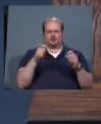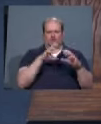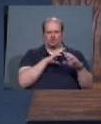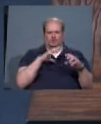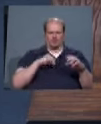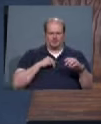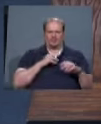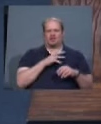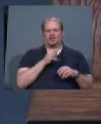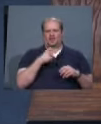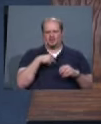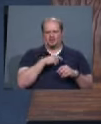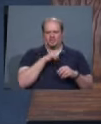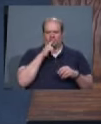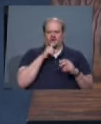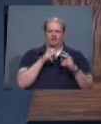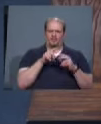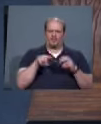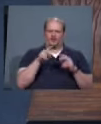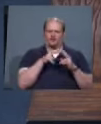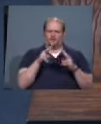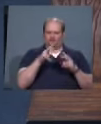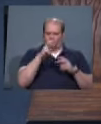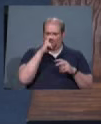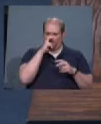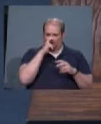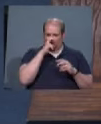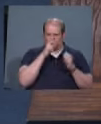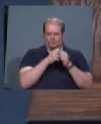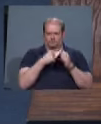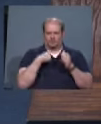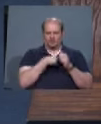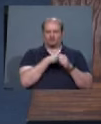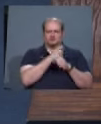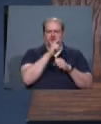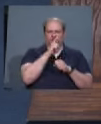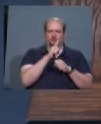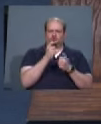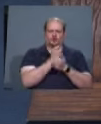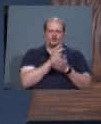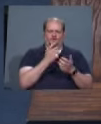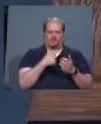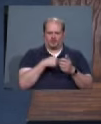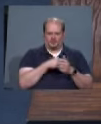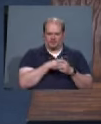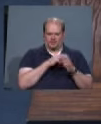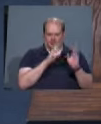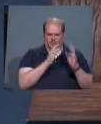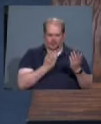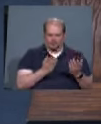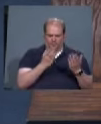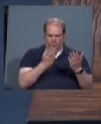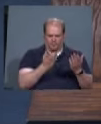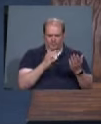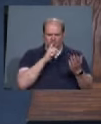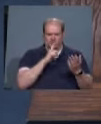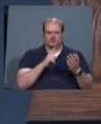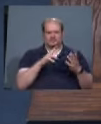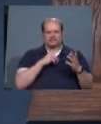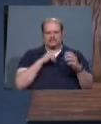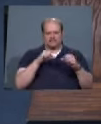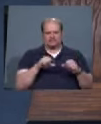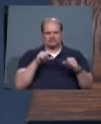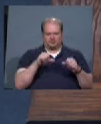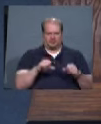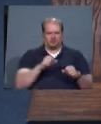so they've been very rigorous to make sure that everything that we're proposing is